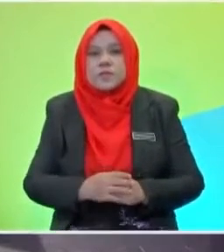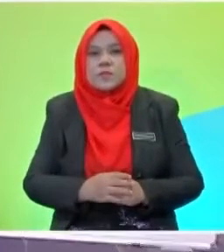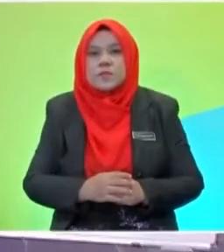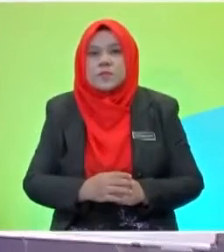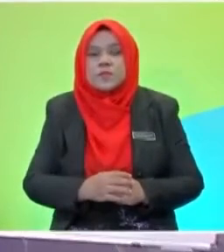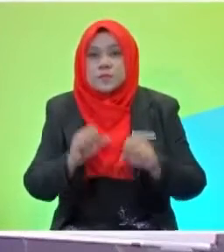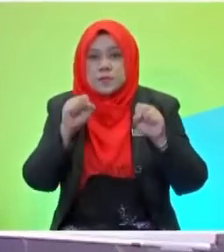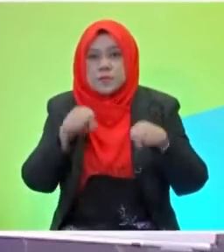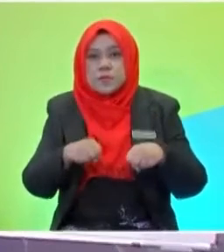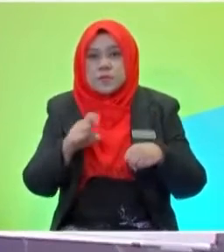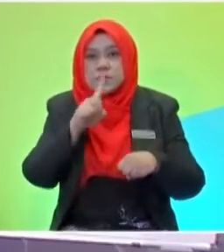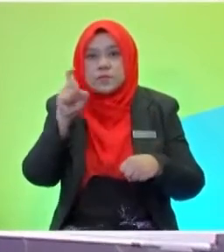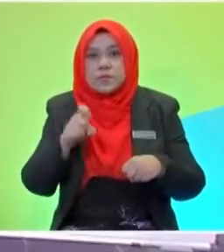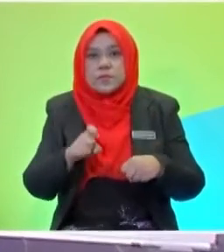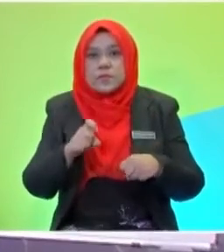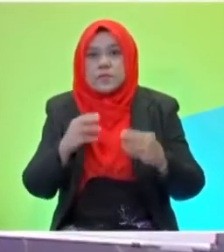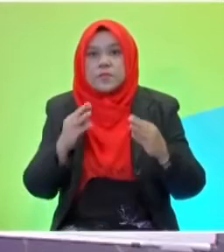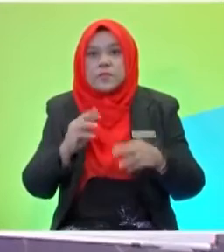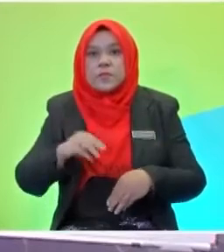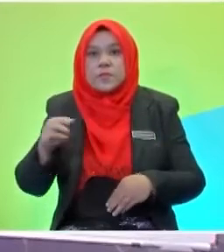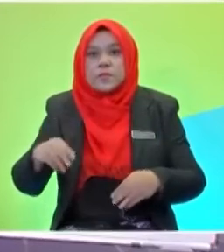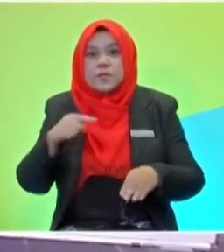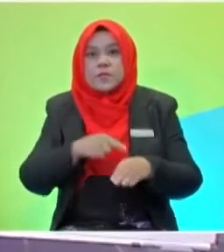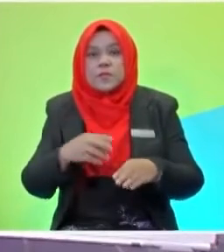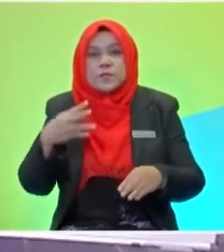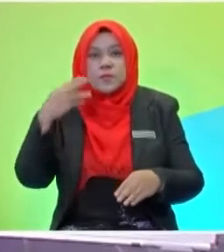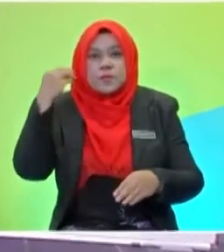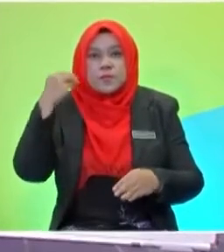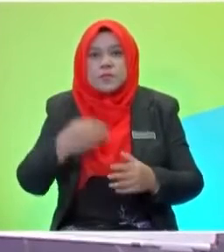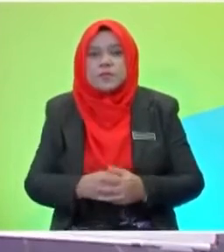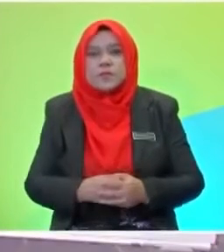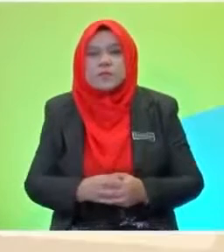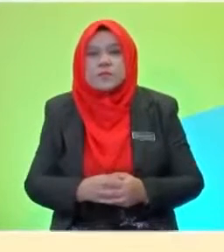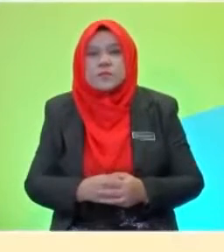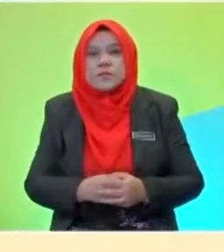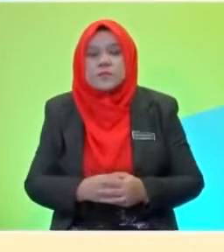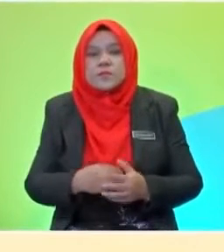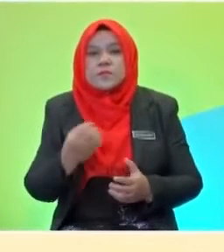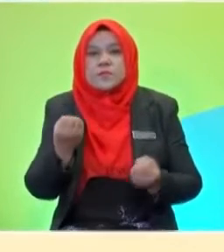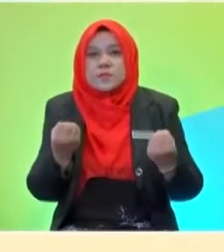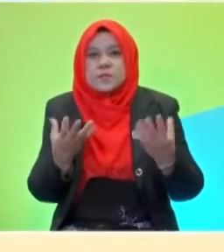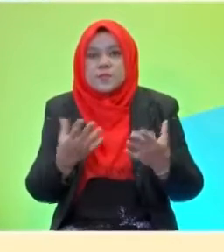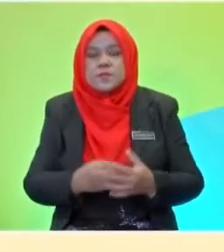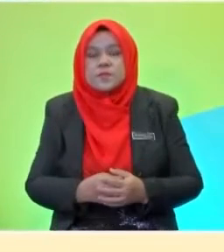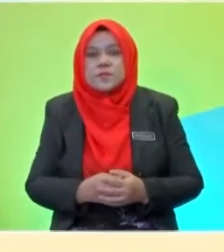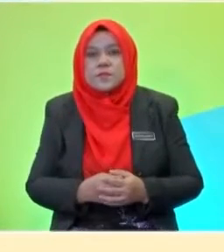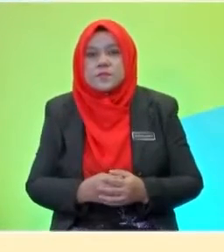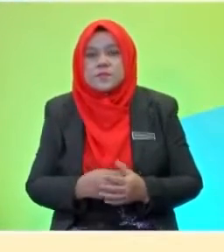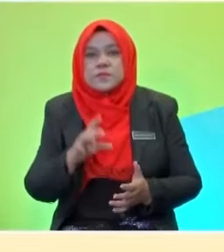Can we ask the kids hello? Okay, sure. Okay, Charu, what is 8 plus 2?